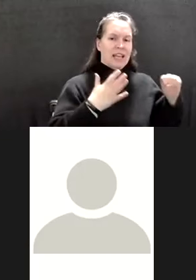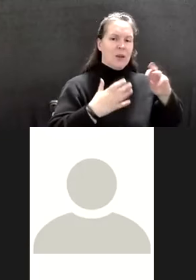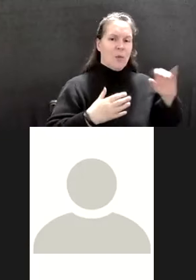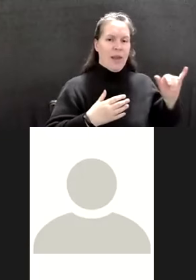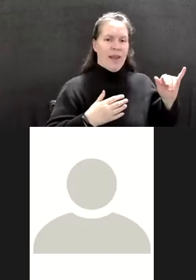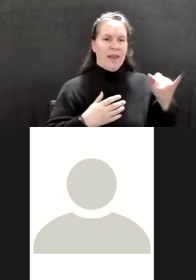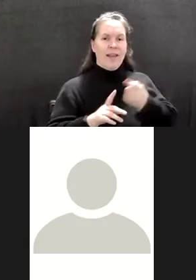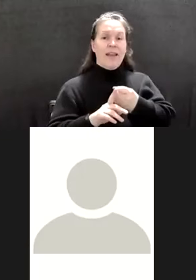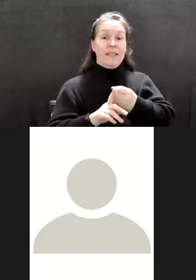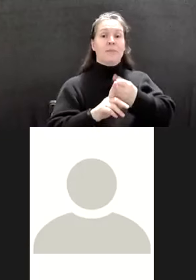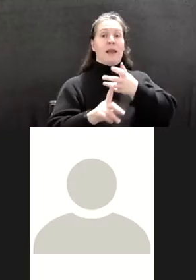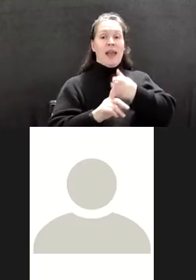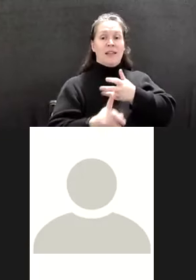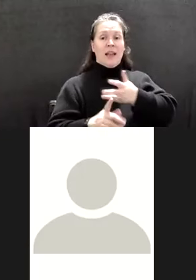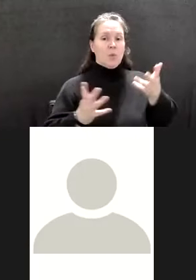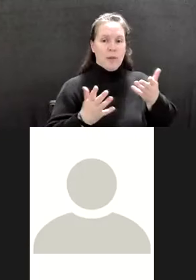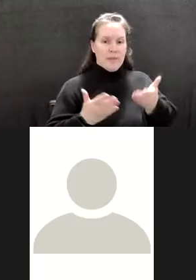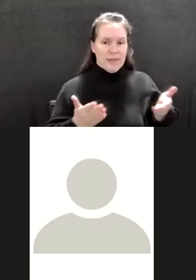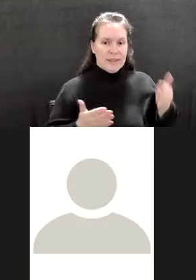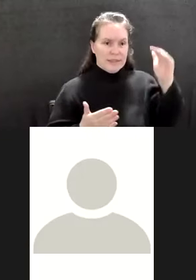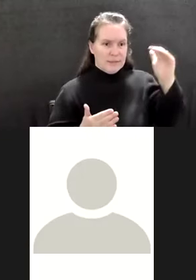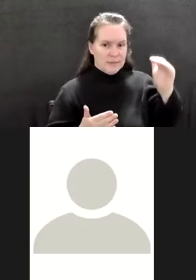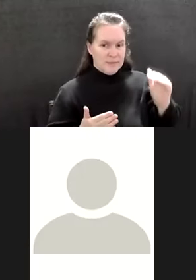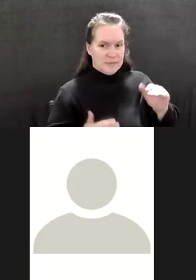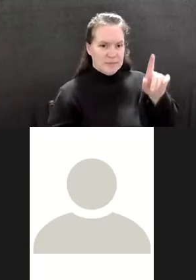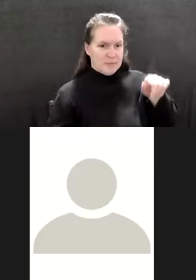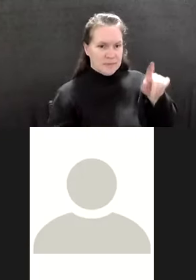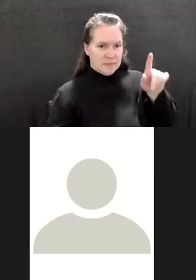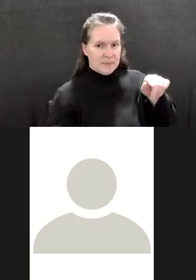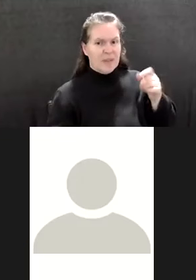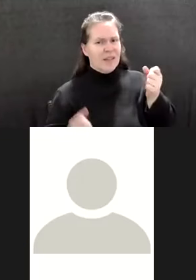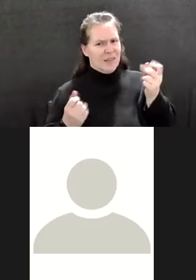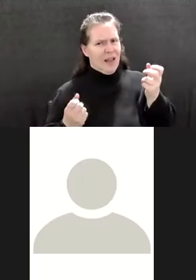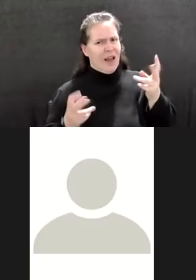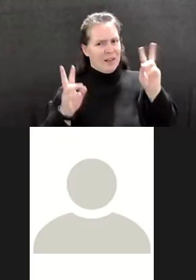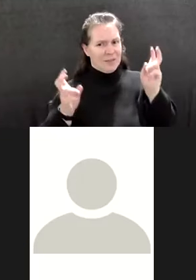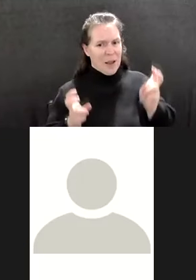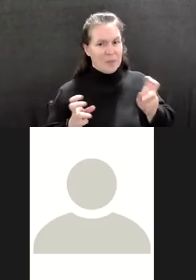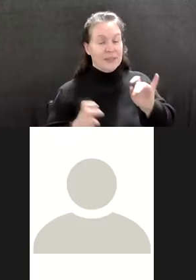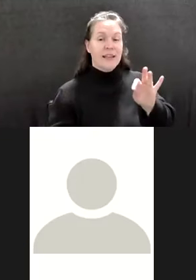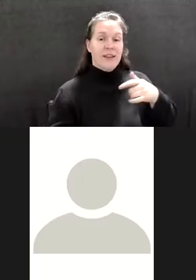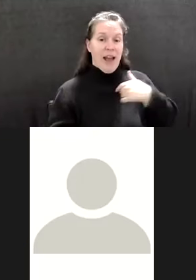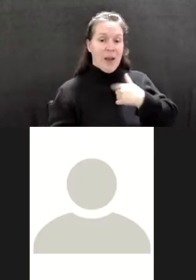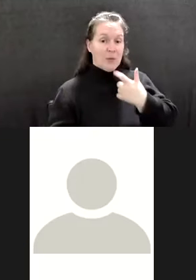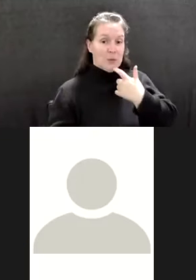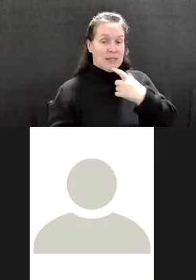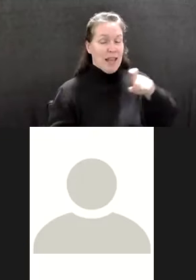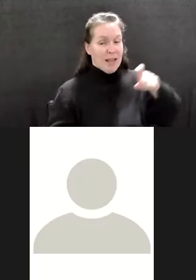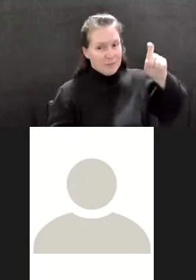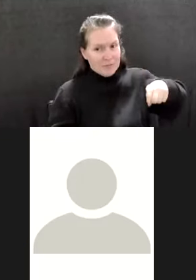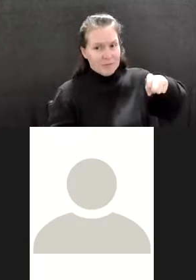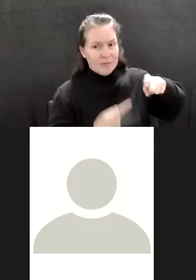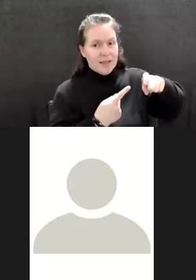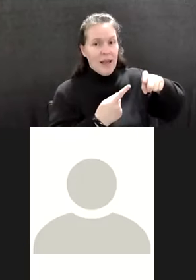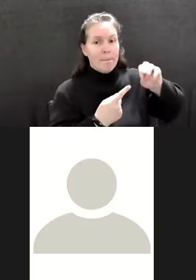These are a lot of topics. If I were to say must, it's too much to fit into